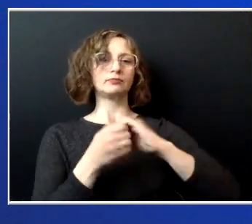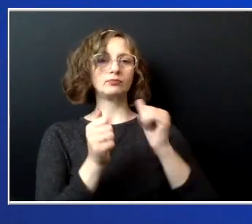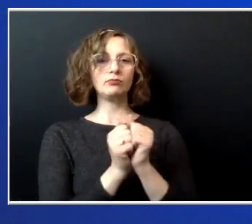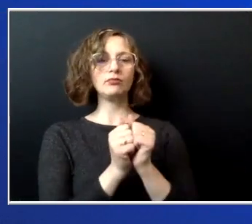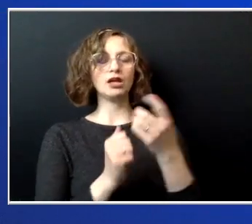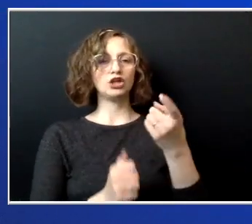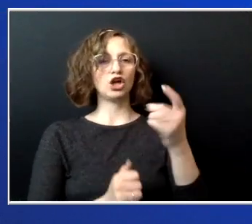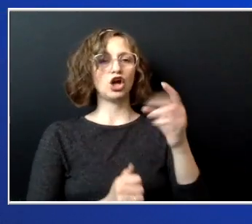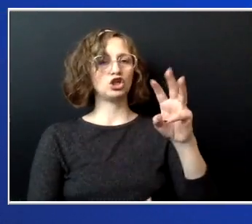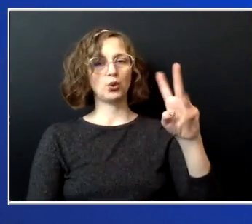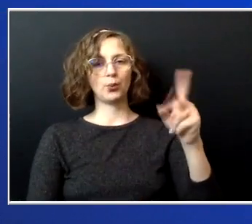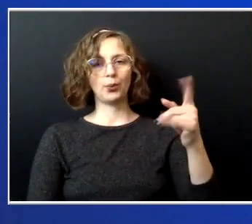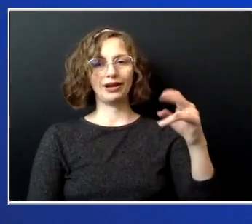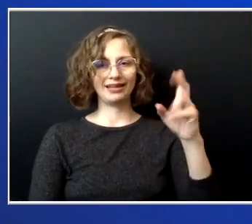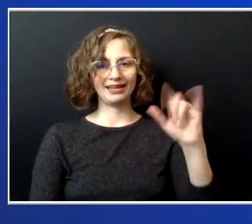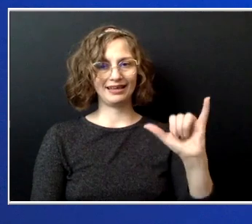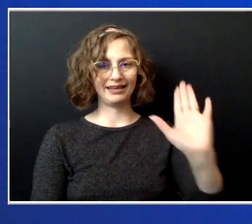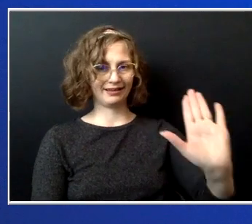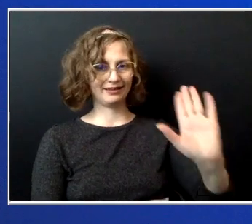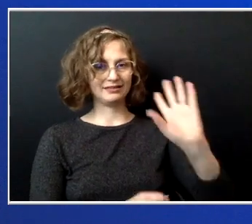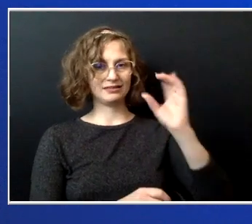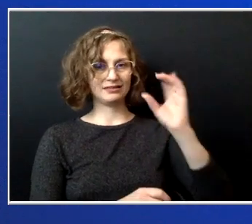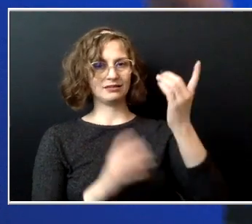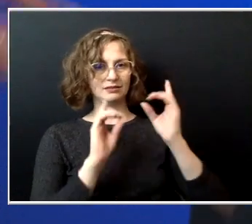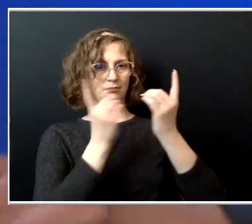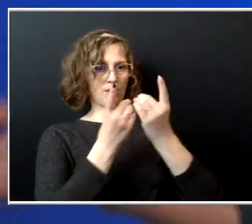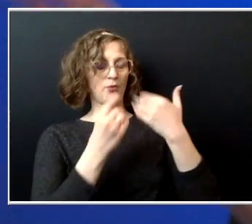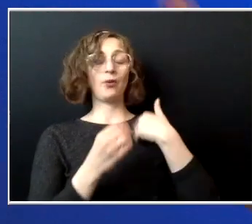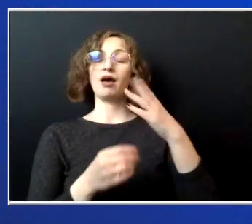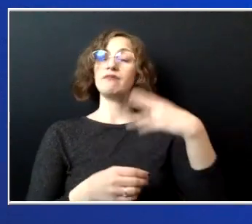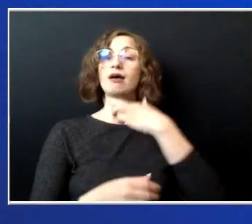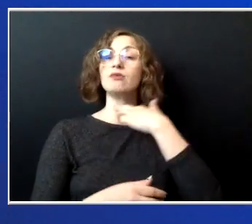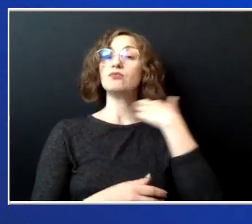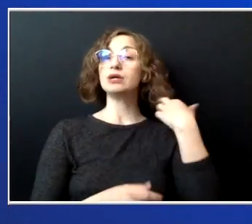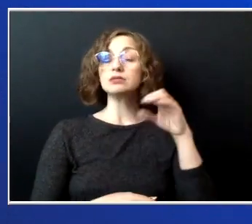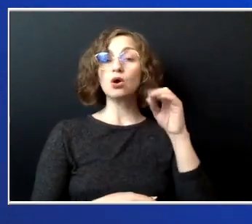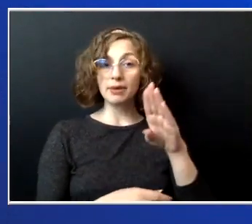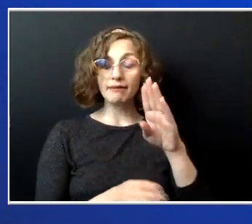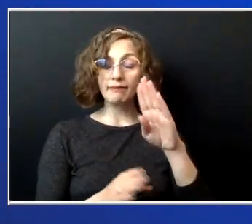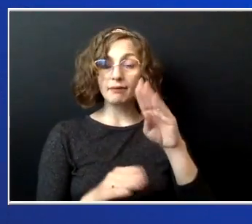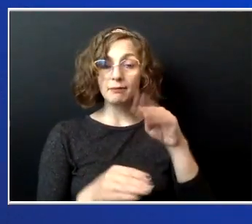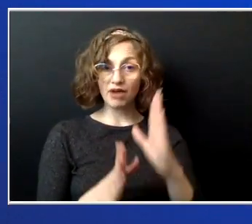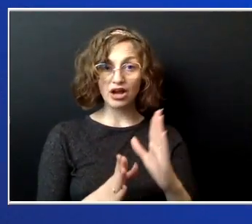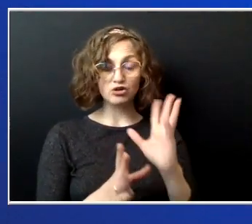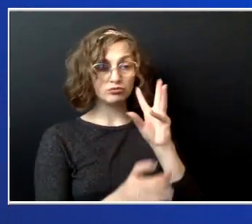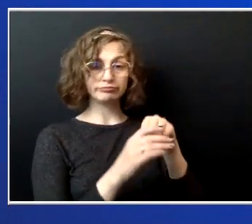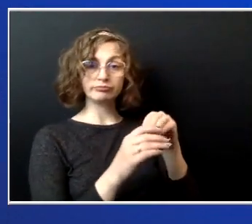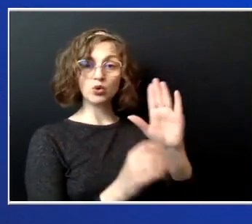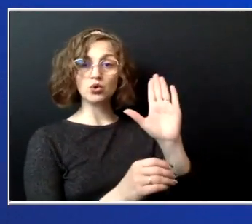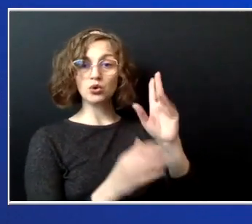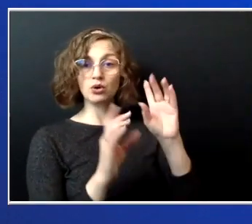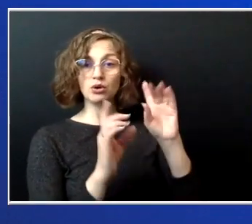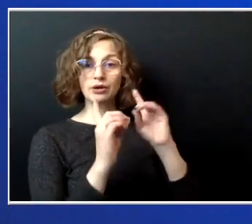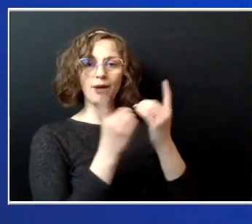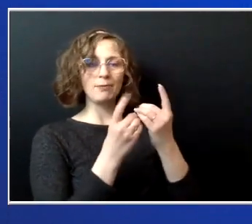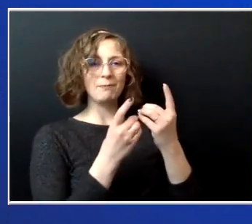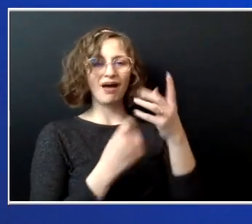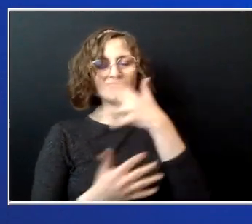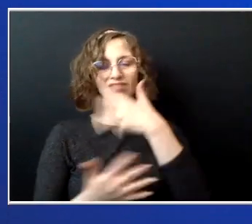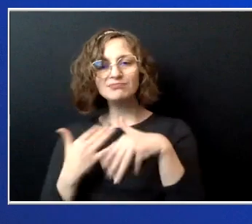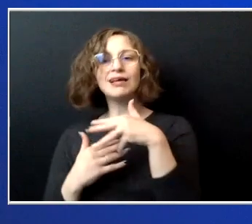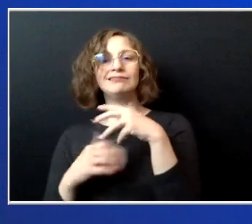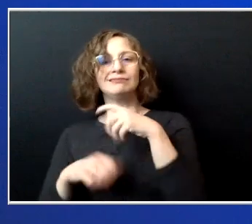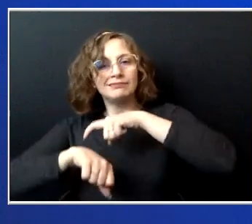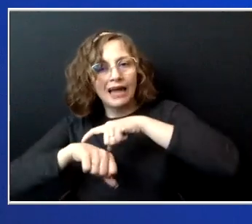have high-risk OB providers who are part of your department but spend time with us, and that makes high-risk